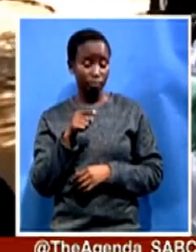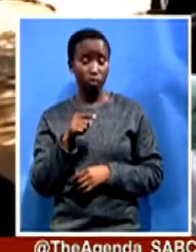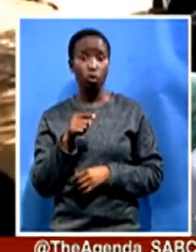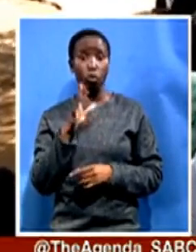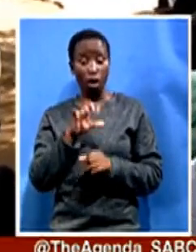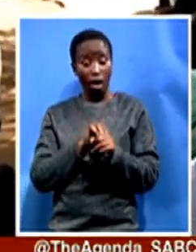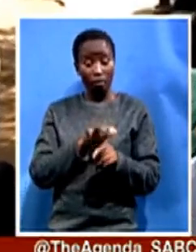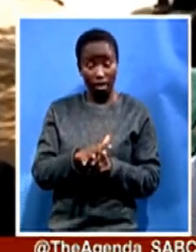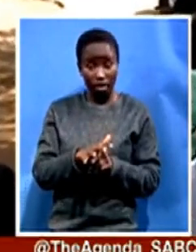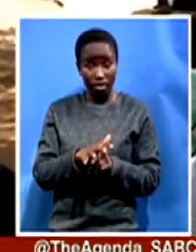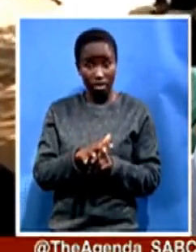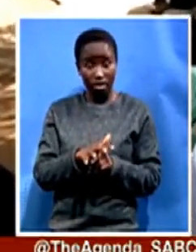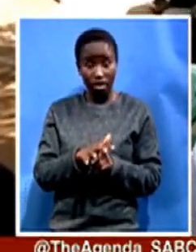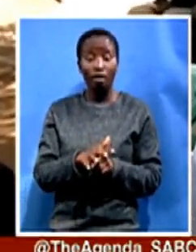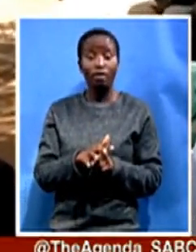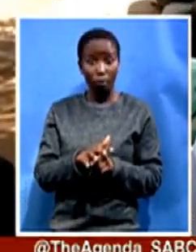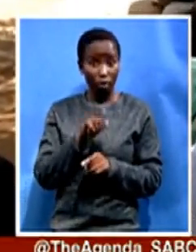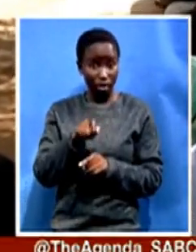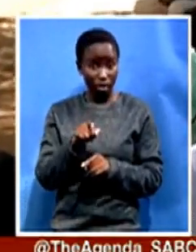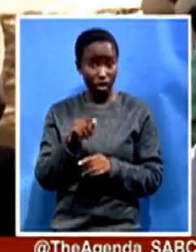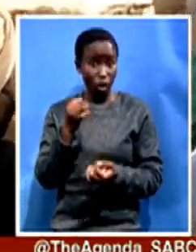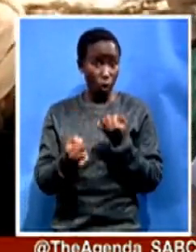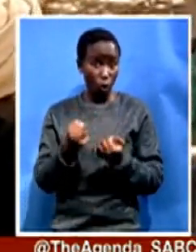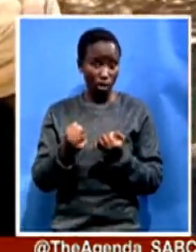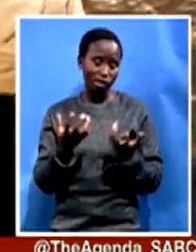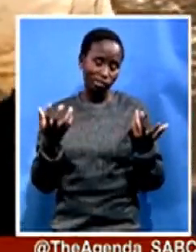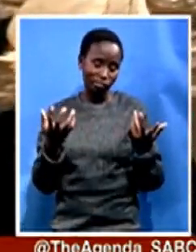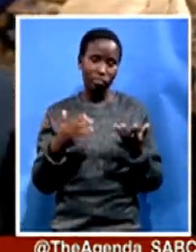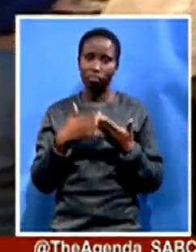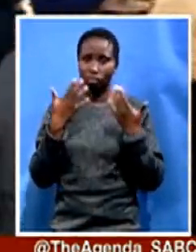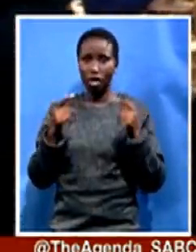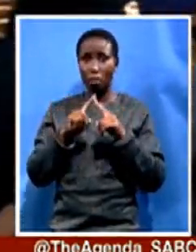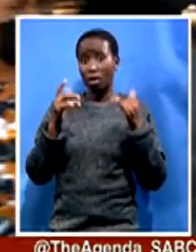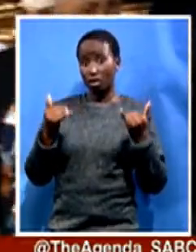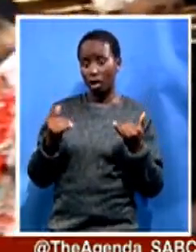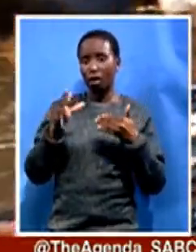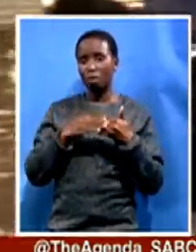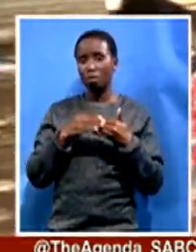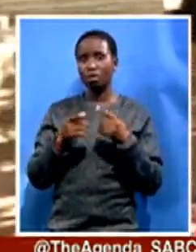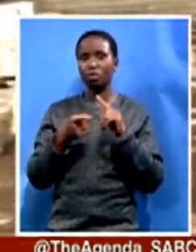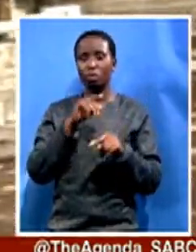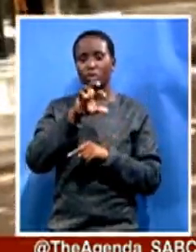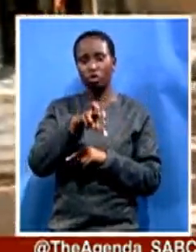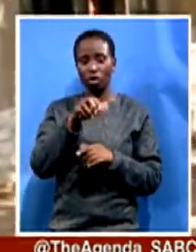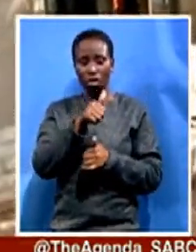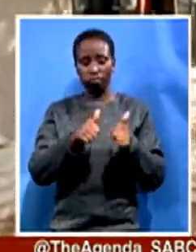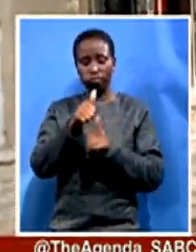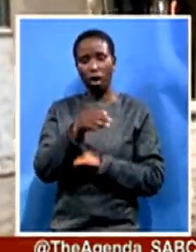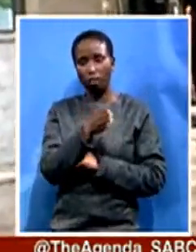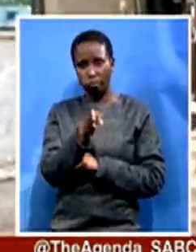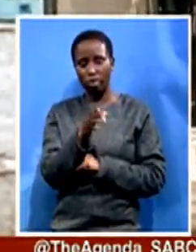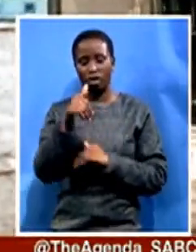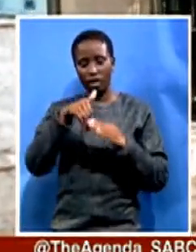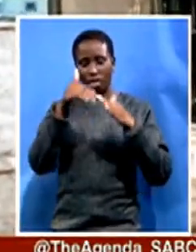currently underway. At the moment, members of the provincial executive are currently inside the palace, being led by the Premier